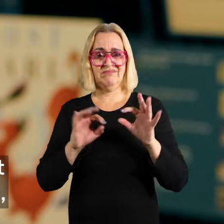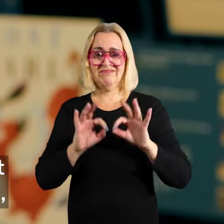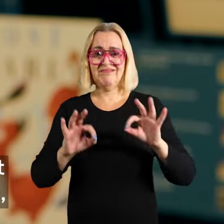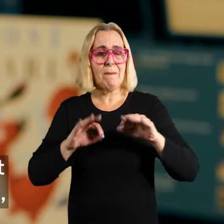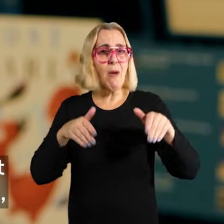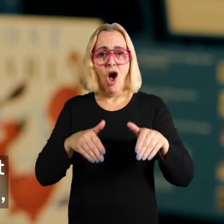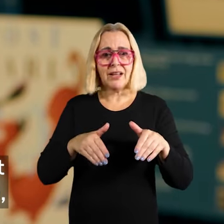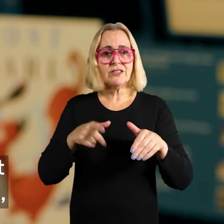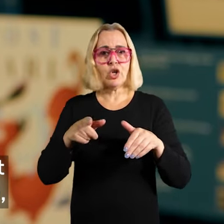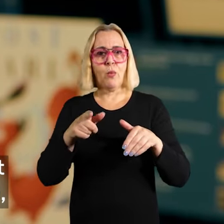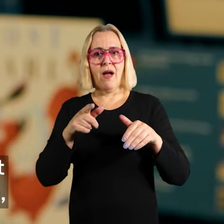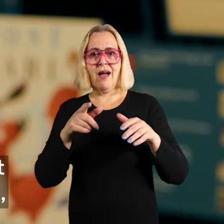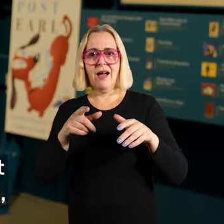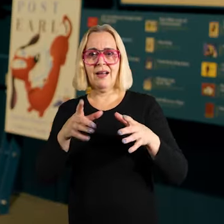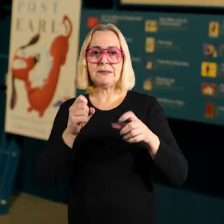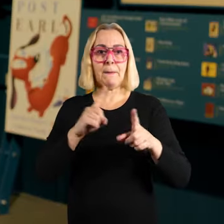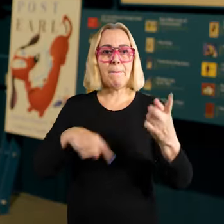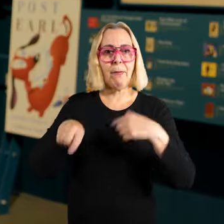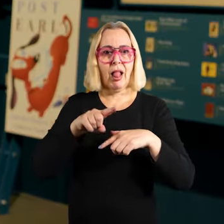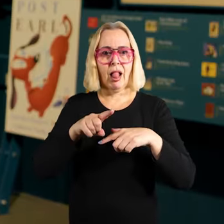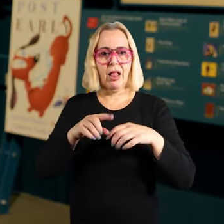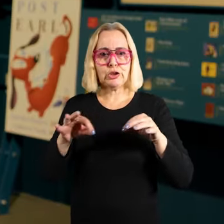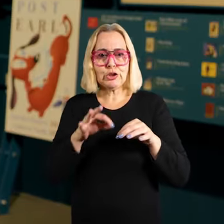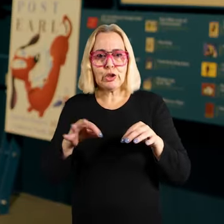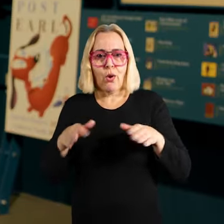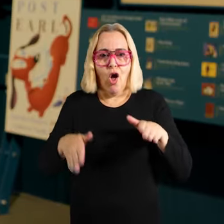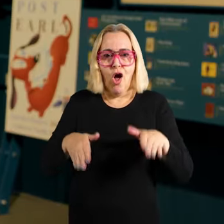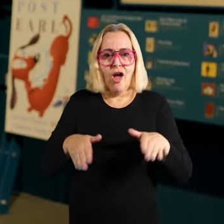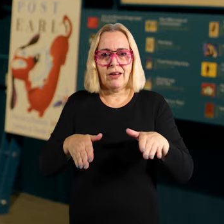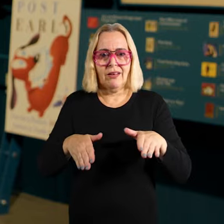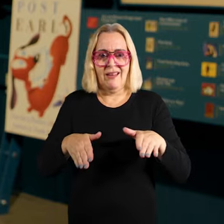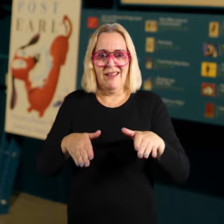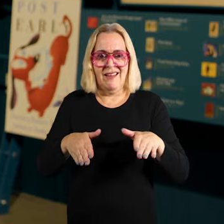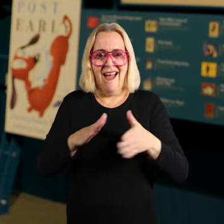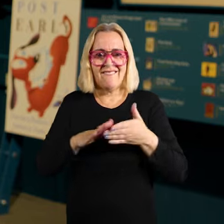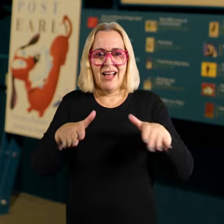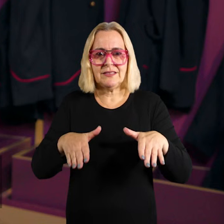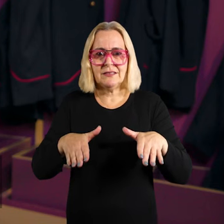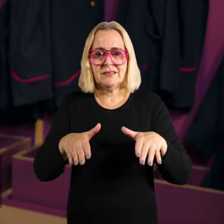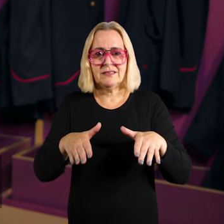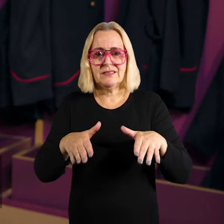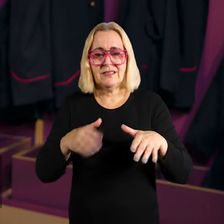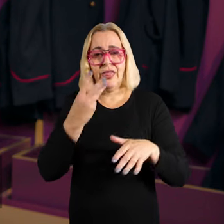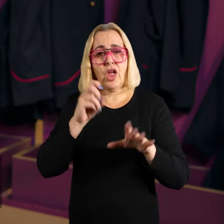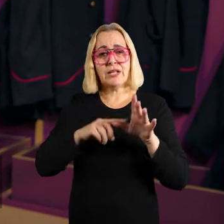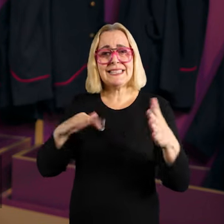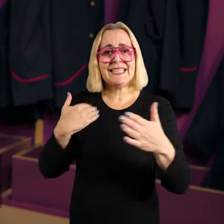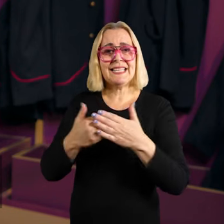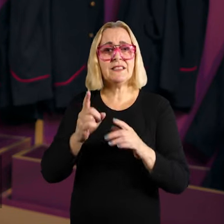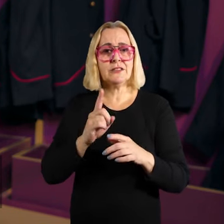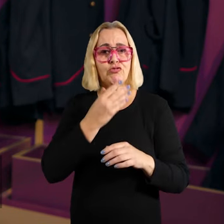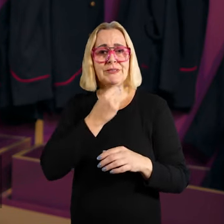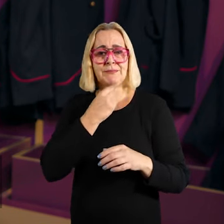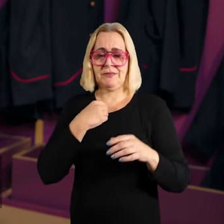which and then you get people, they actually sew it on there, onto their high-vis. The big thing I've done for the